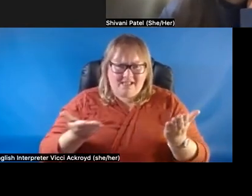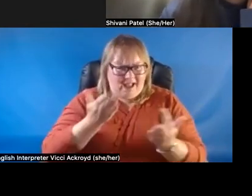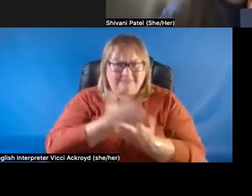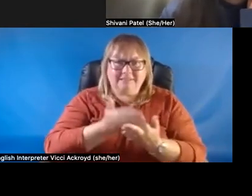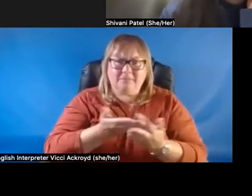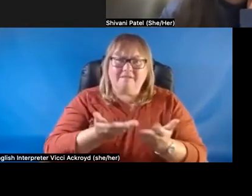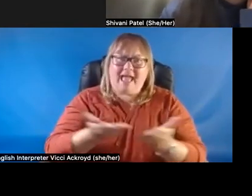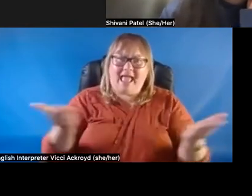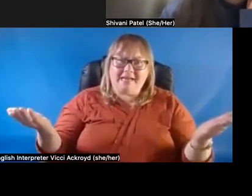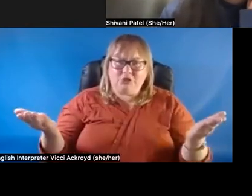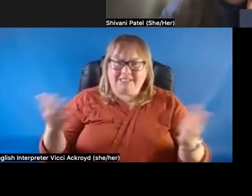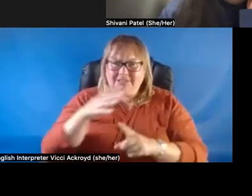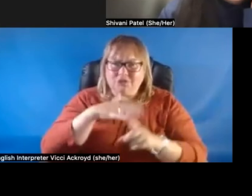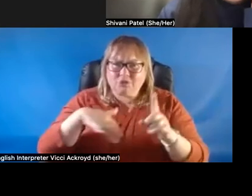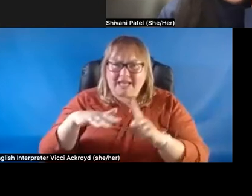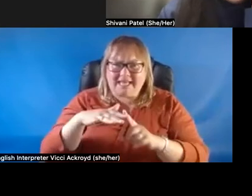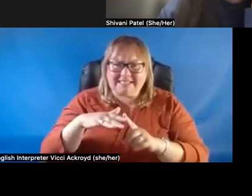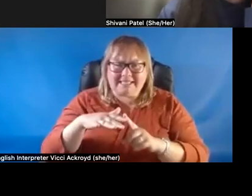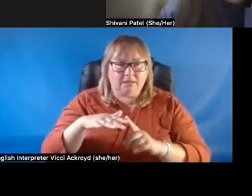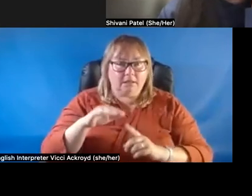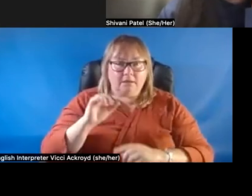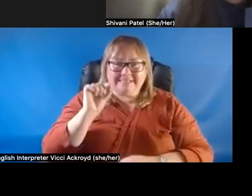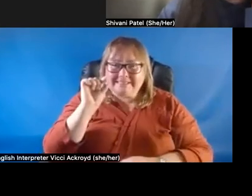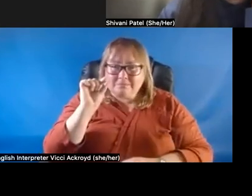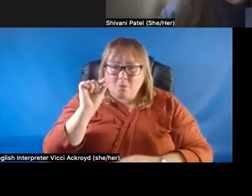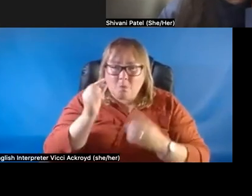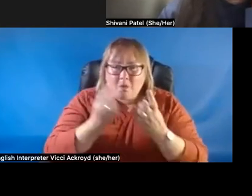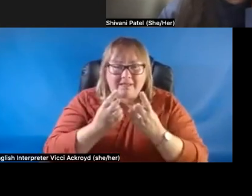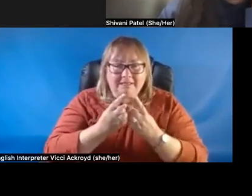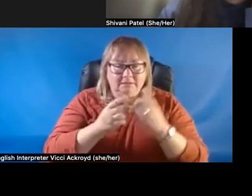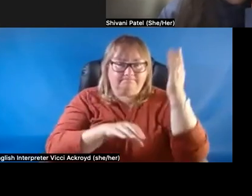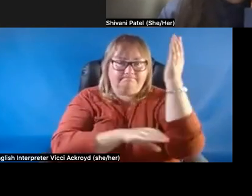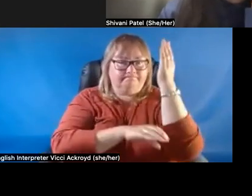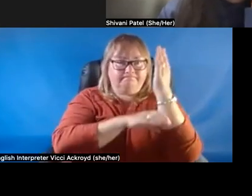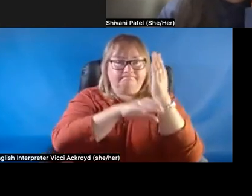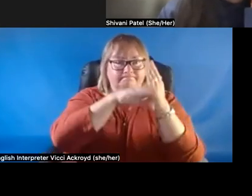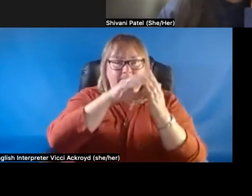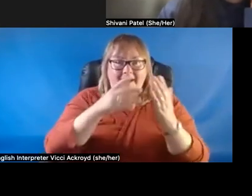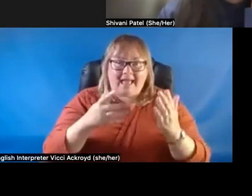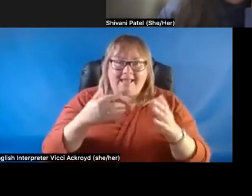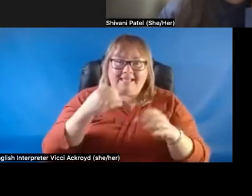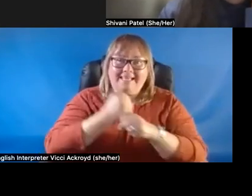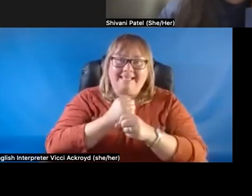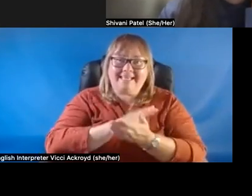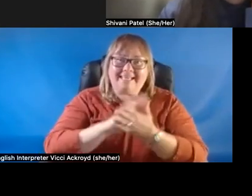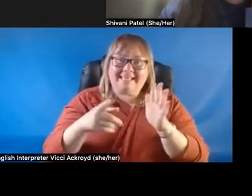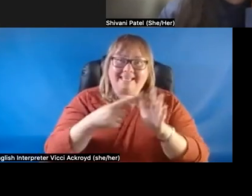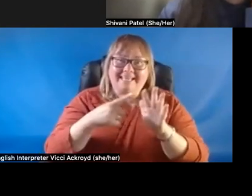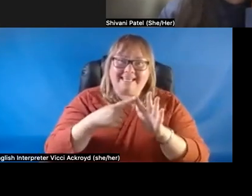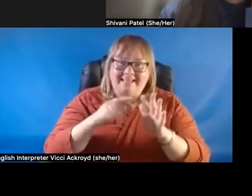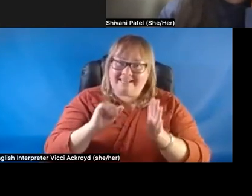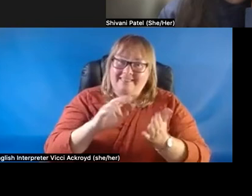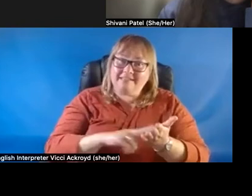society. But then these are like the little, as even like I was saying about ghee, which is butter, and it's like these are the things that